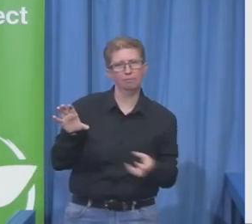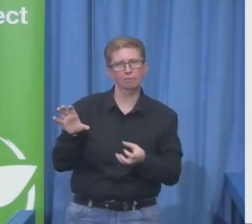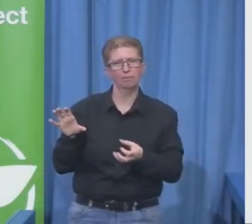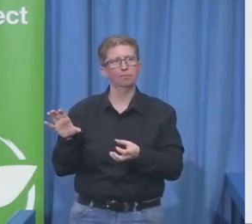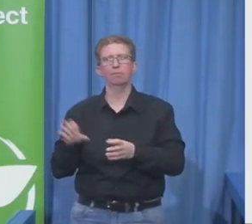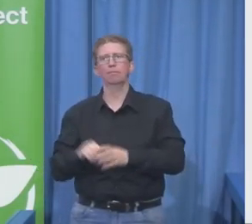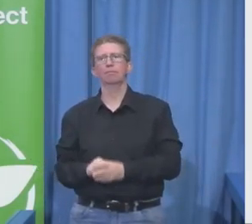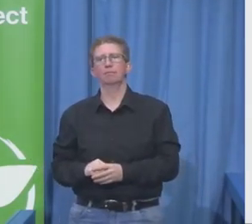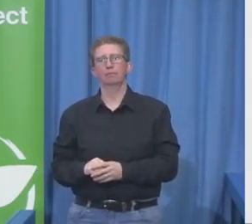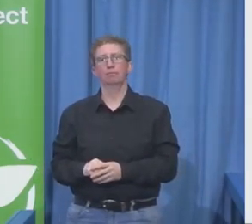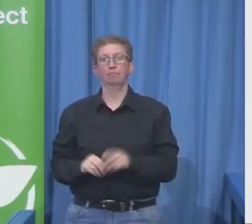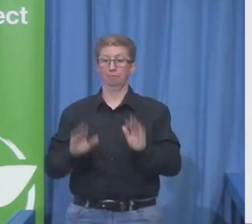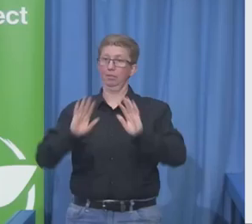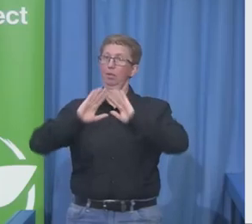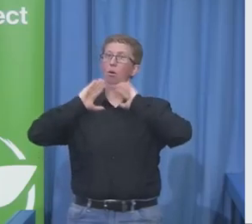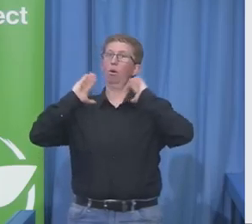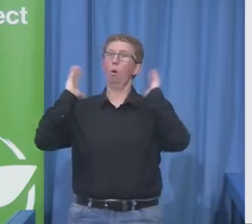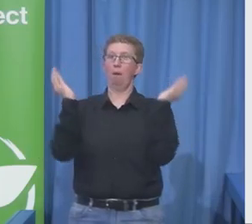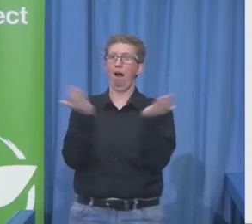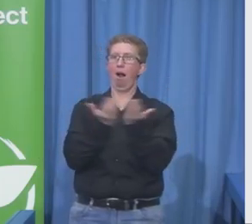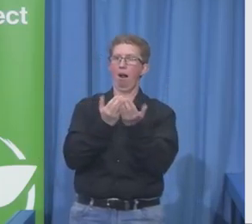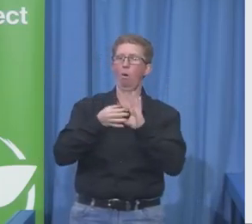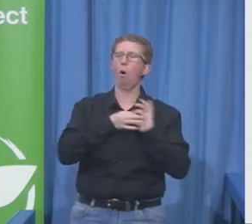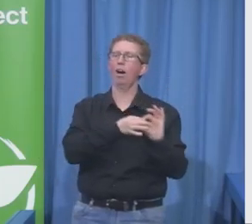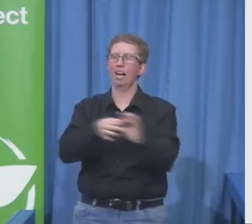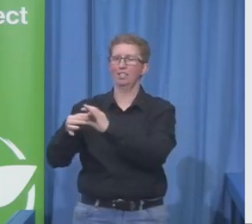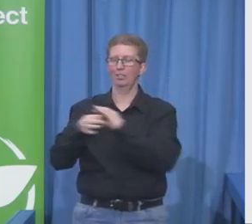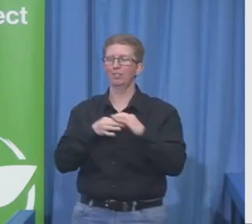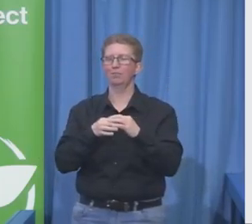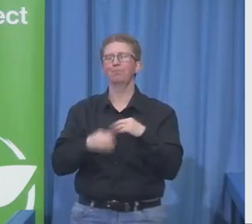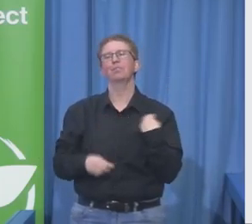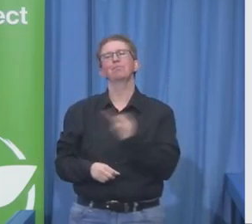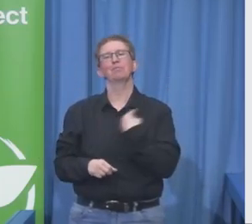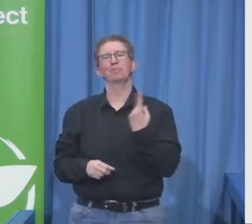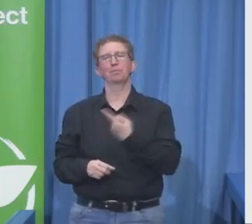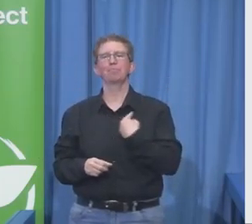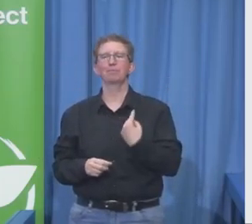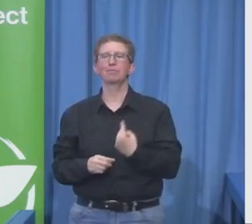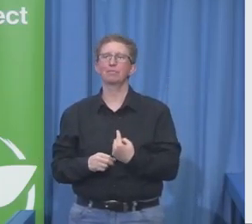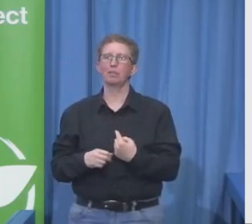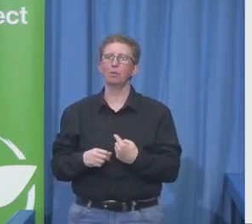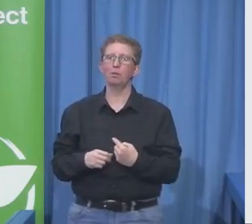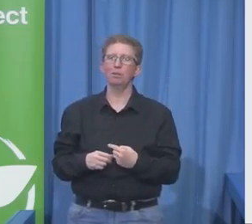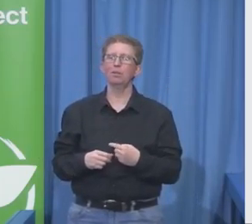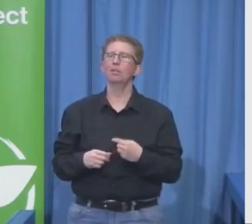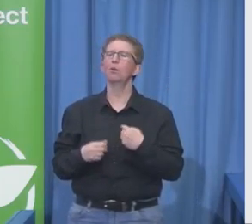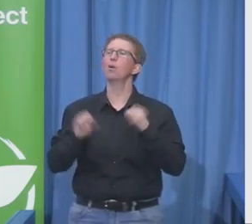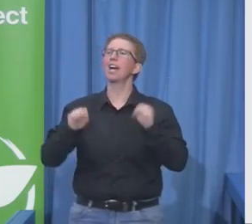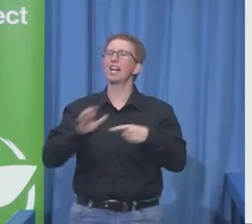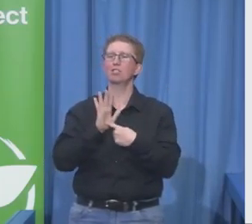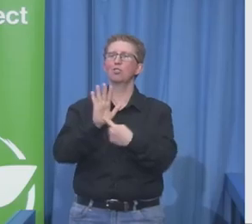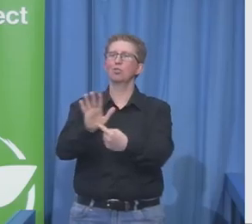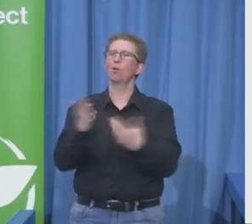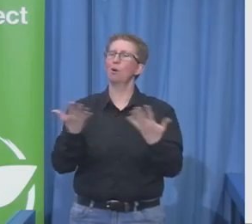are talking about, and I have the privilege of leading the diversity and inclusion charter for this